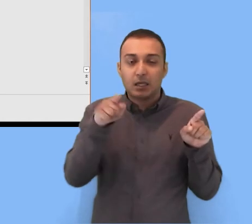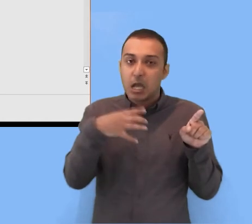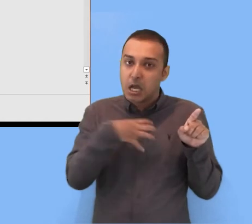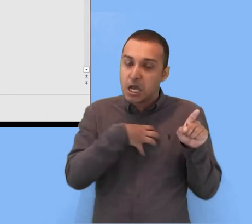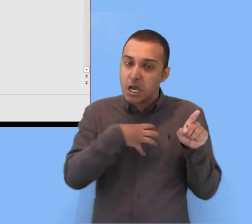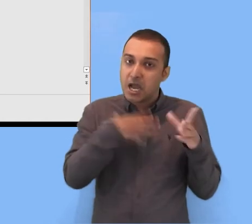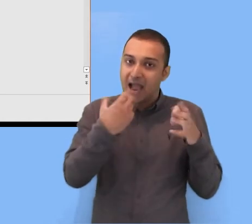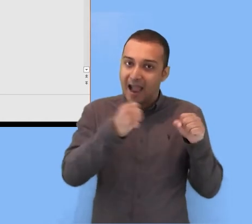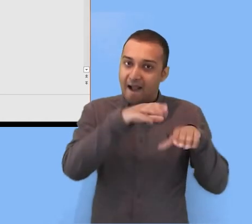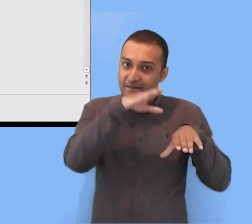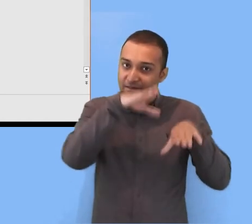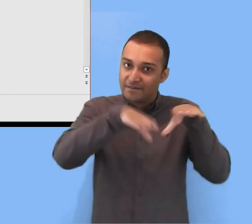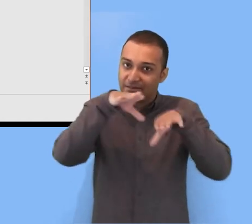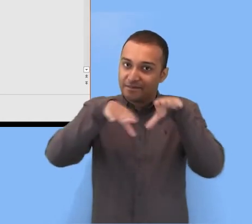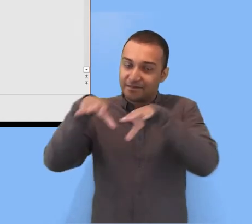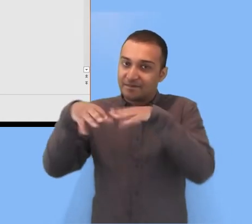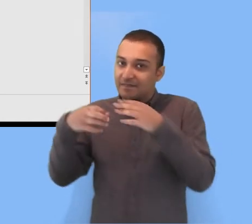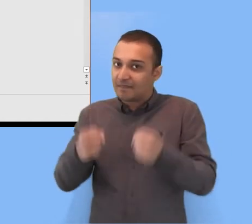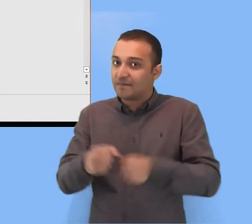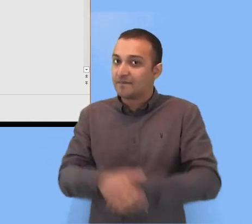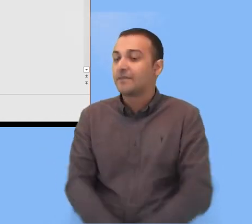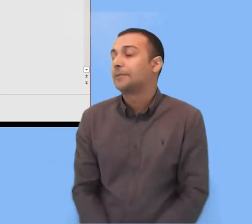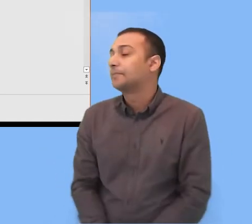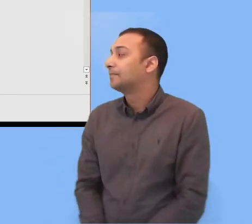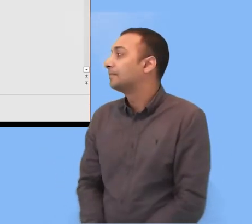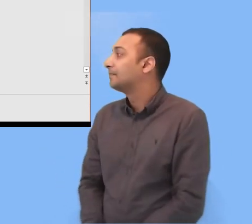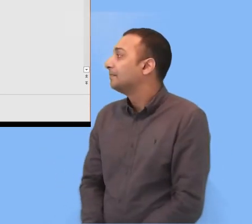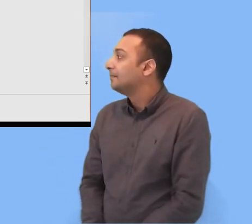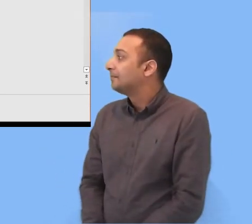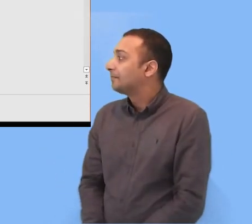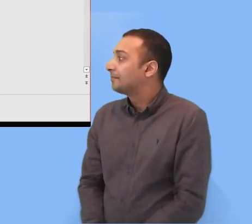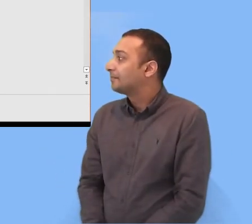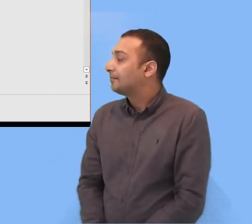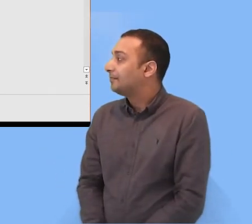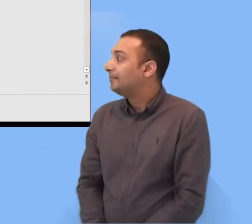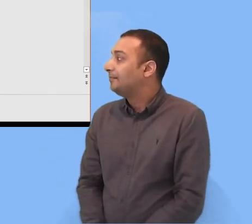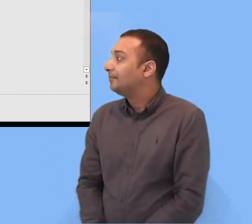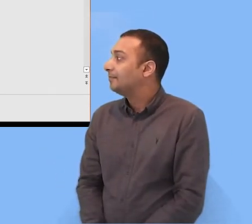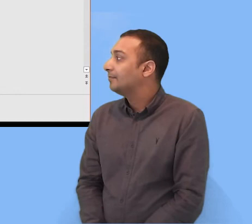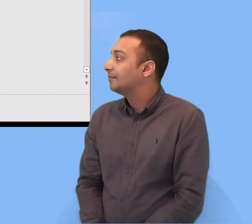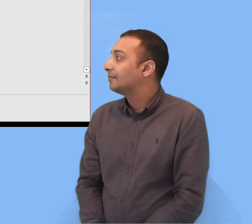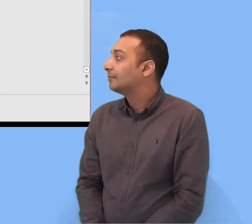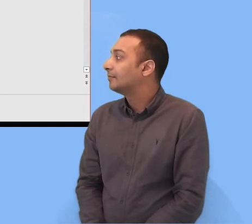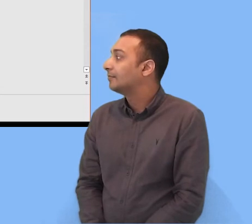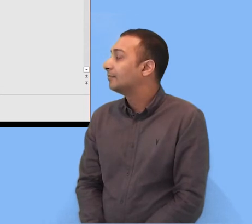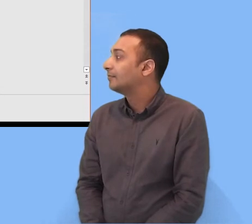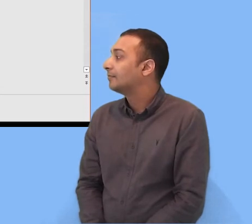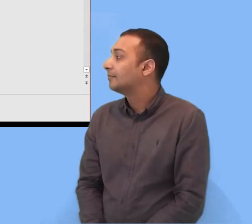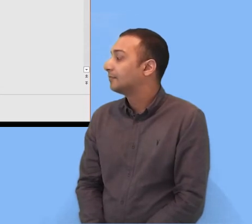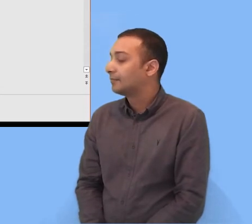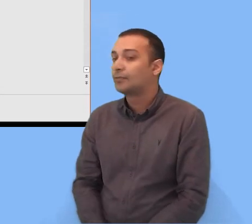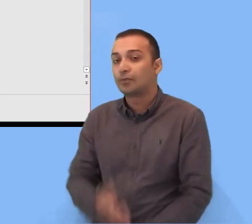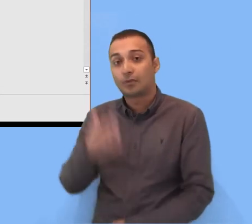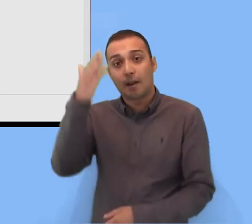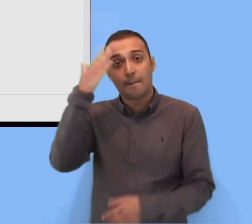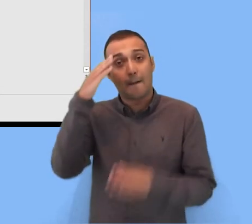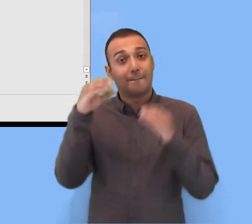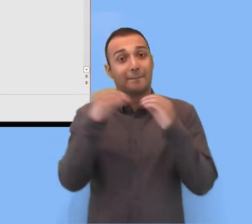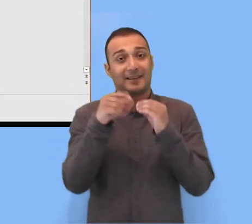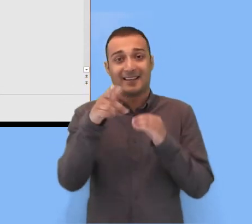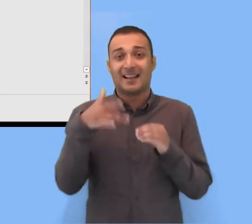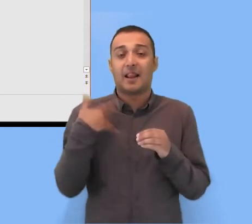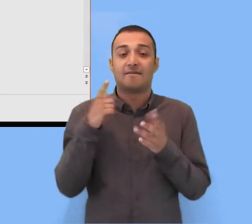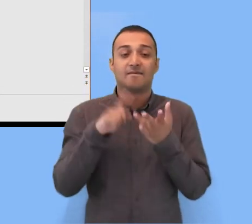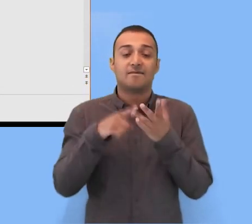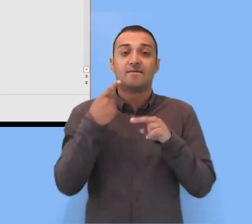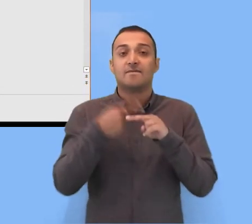coming through in what they're saying. So Mum B lives in Oxfordshire.